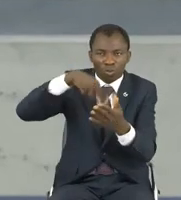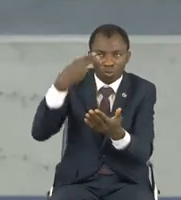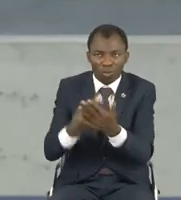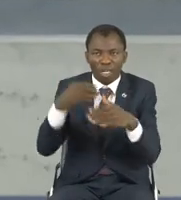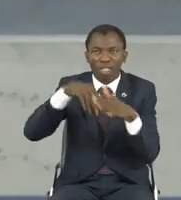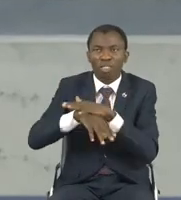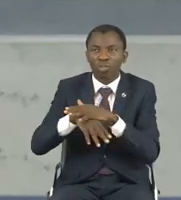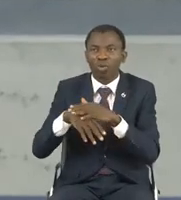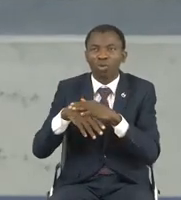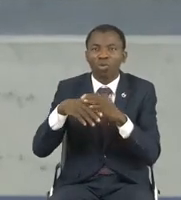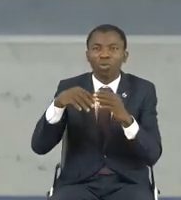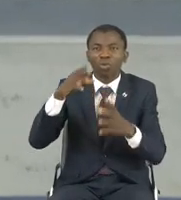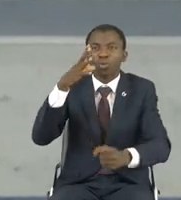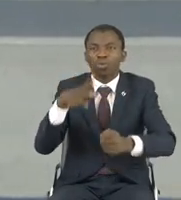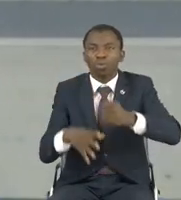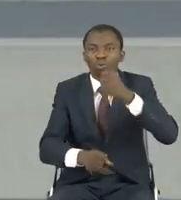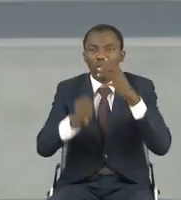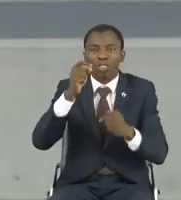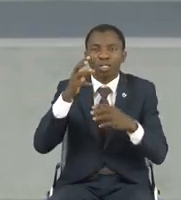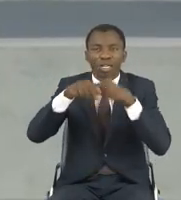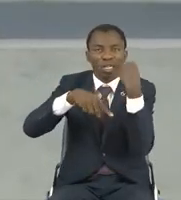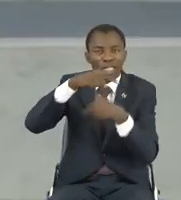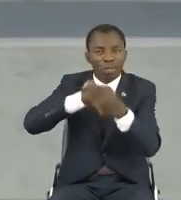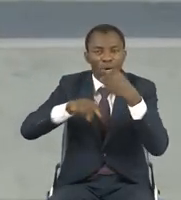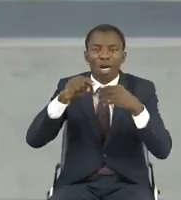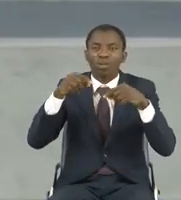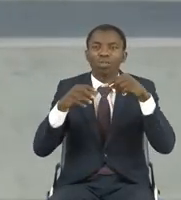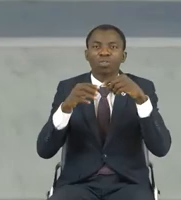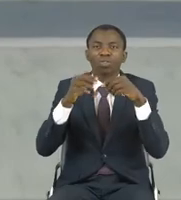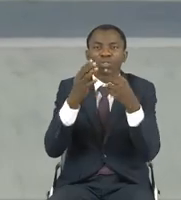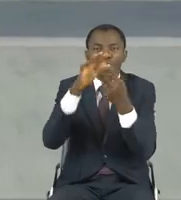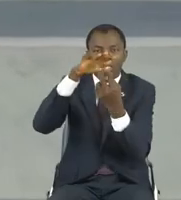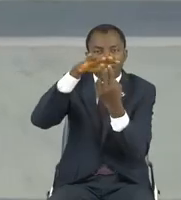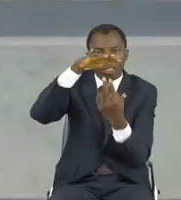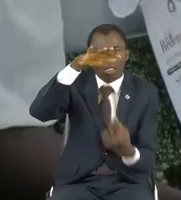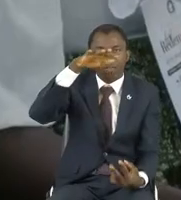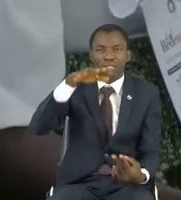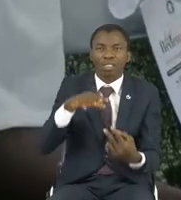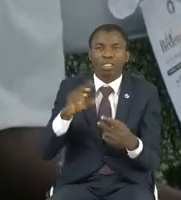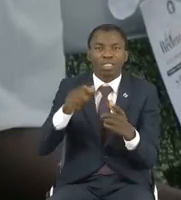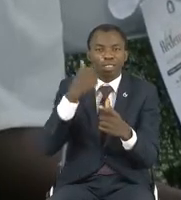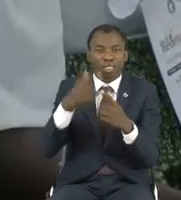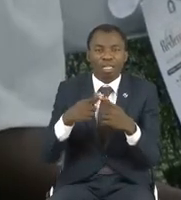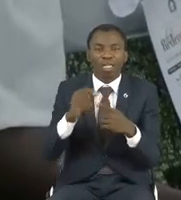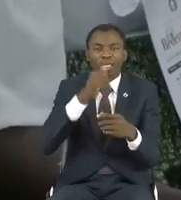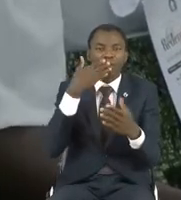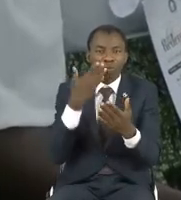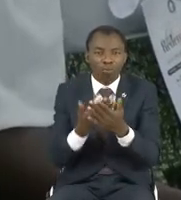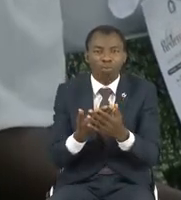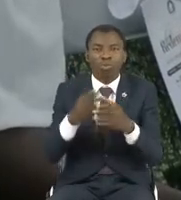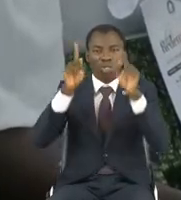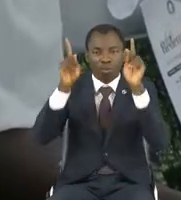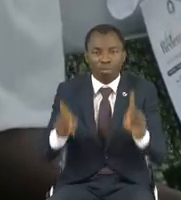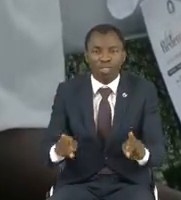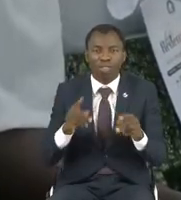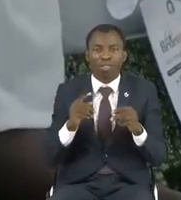are about drowning. And then a good-natured man at